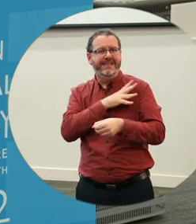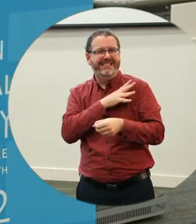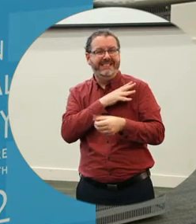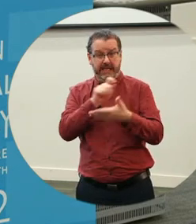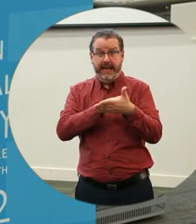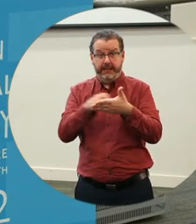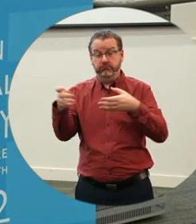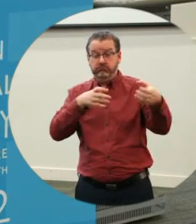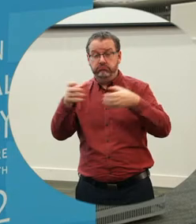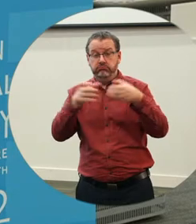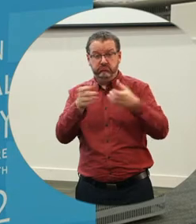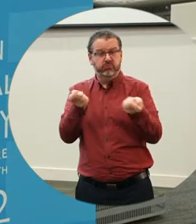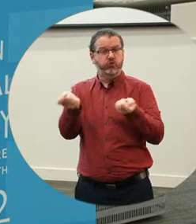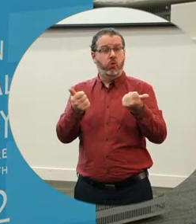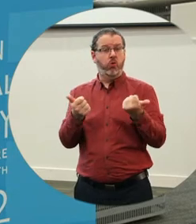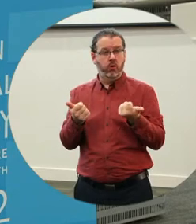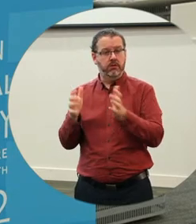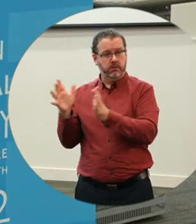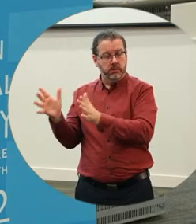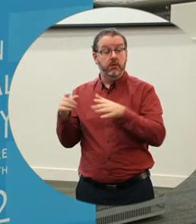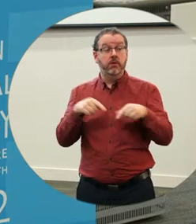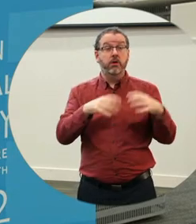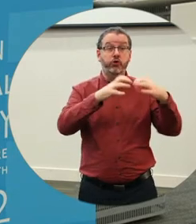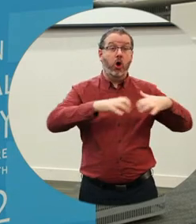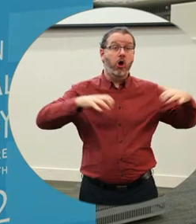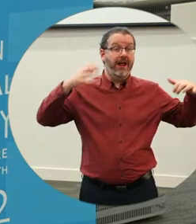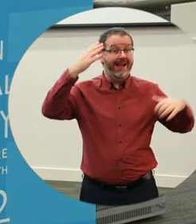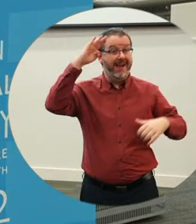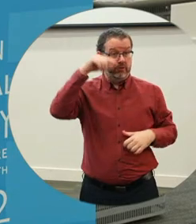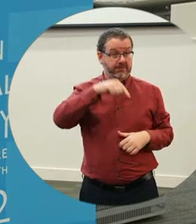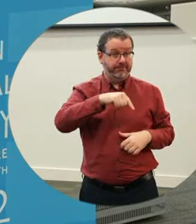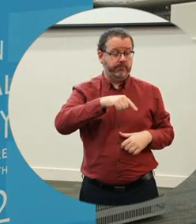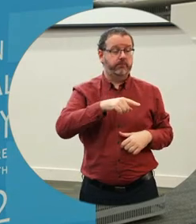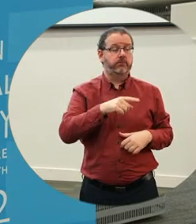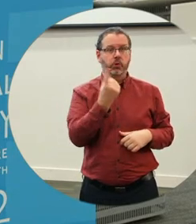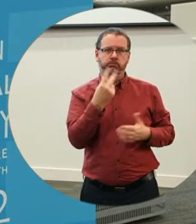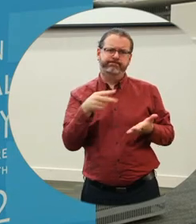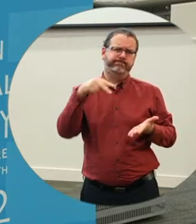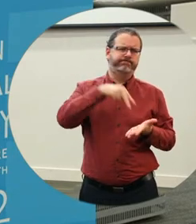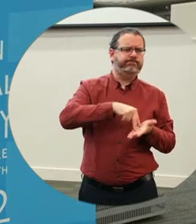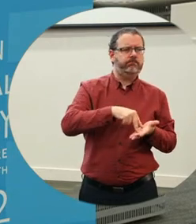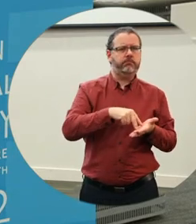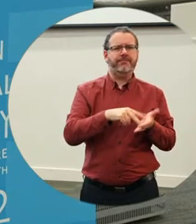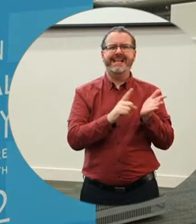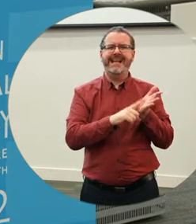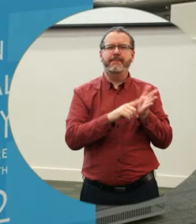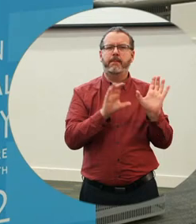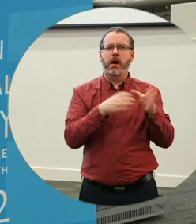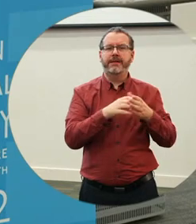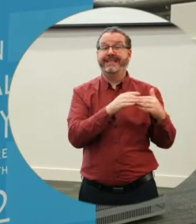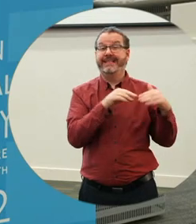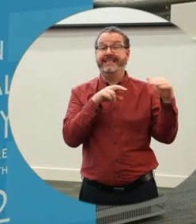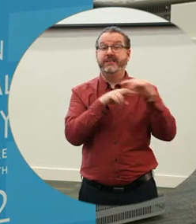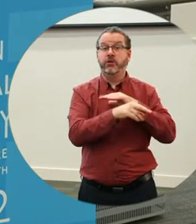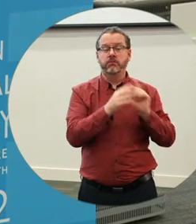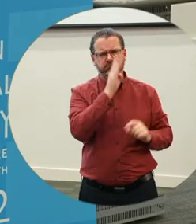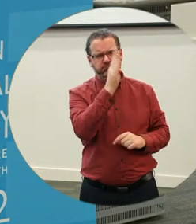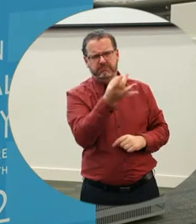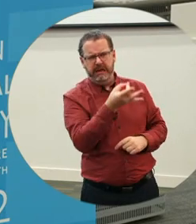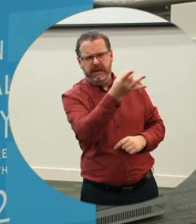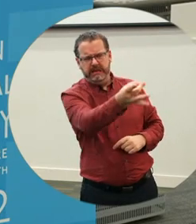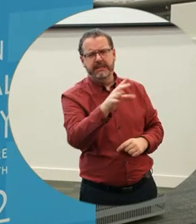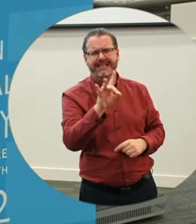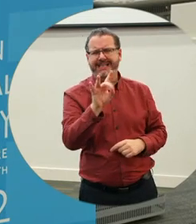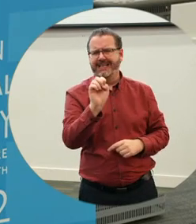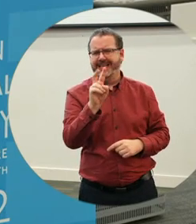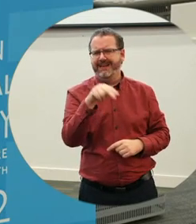there was a famous exchange in the Dáil when the leader of the Labour Party, Tom Johnson, asked Kevin O'Higgins, who was